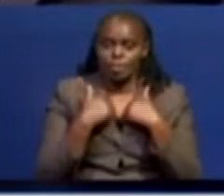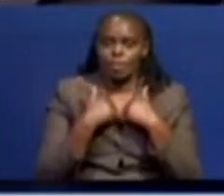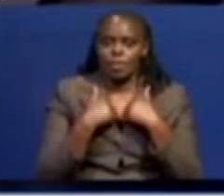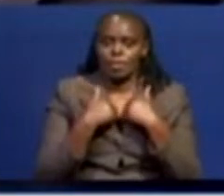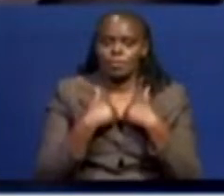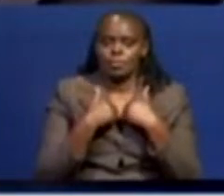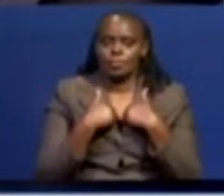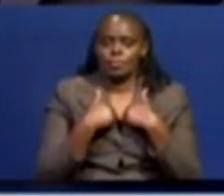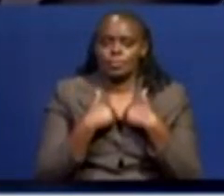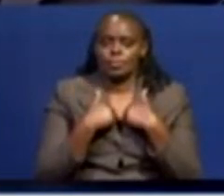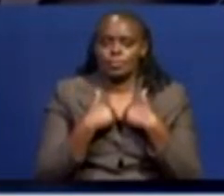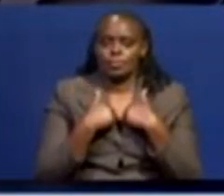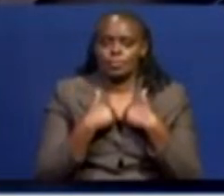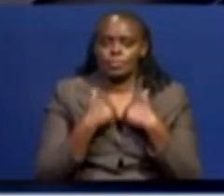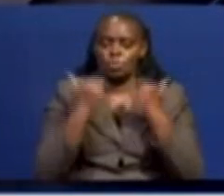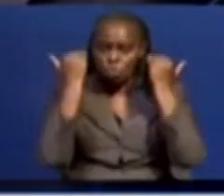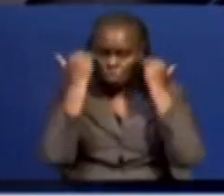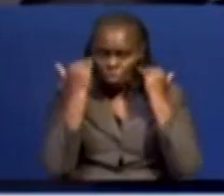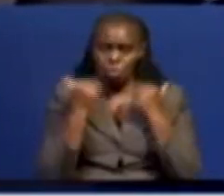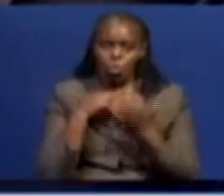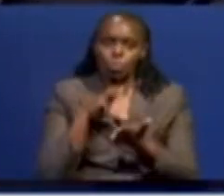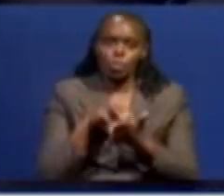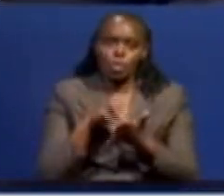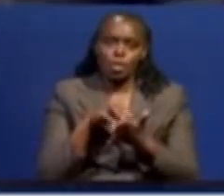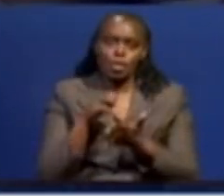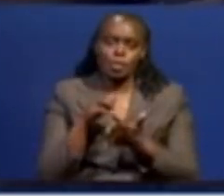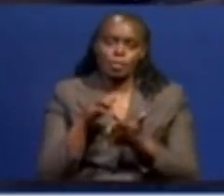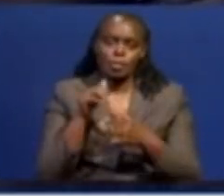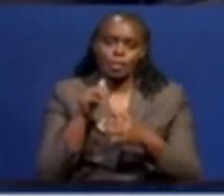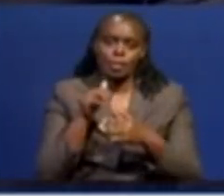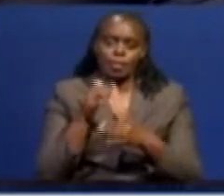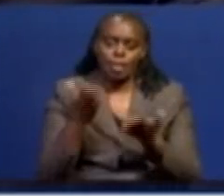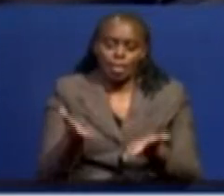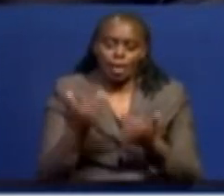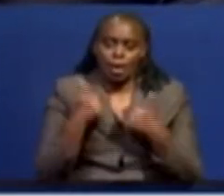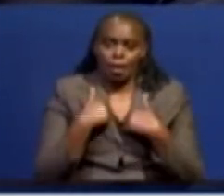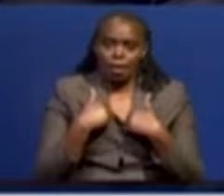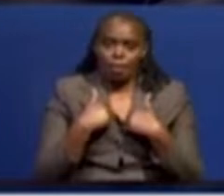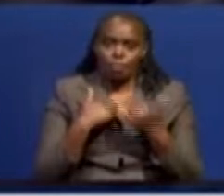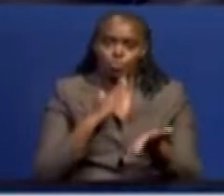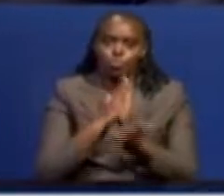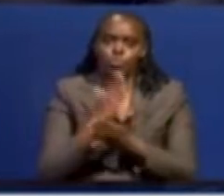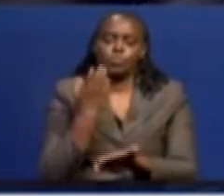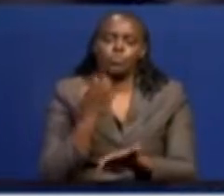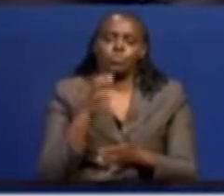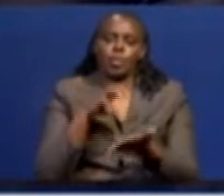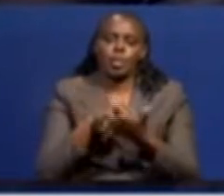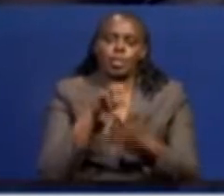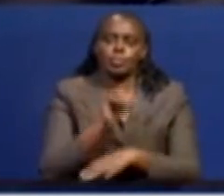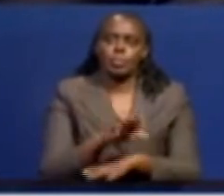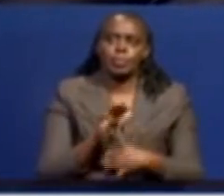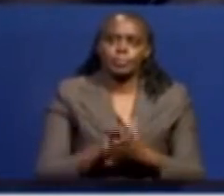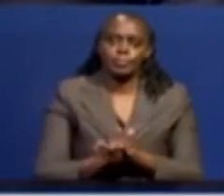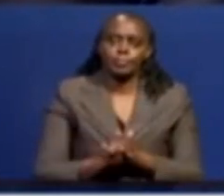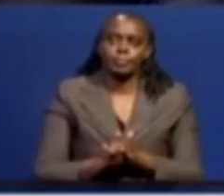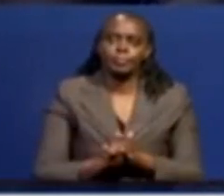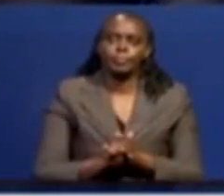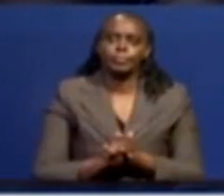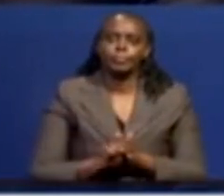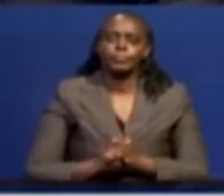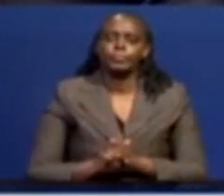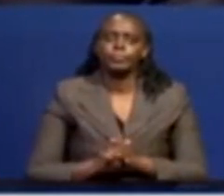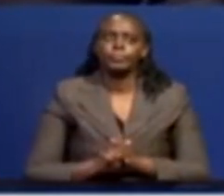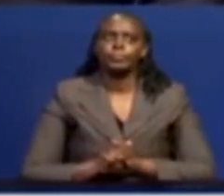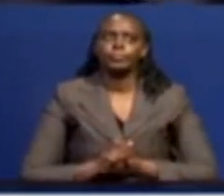And you have the court pleadings before the Senate to prove your case?